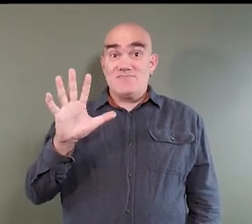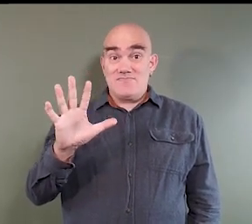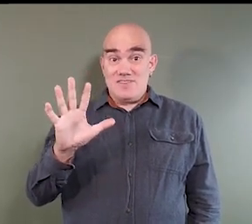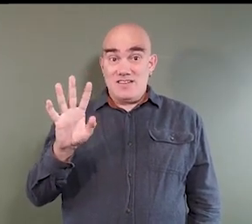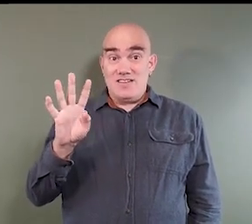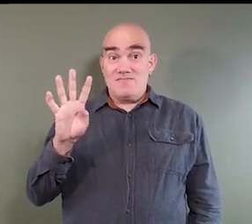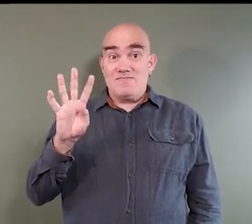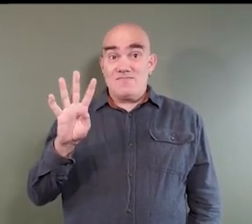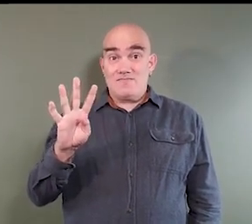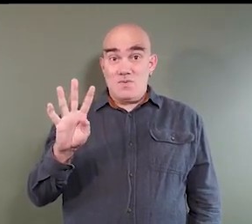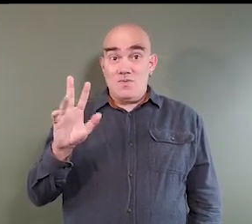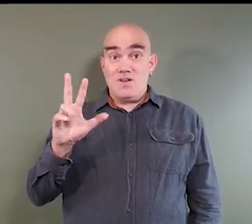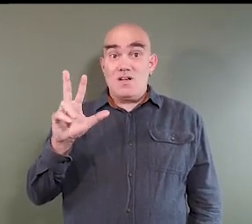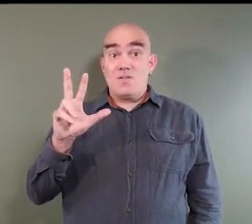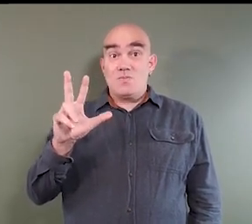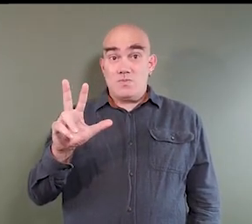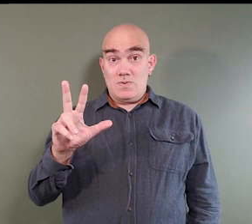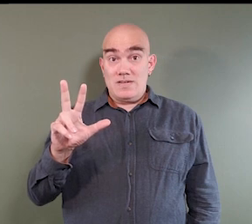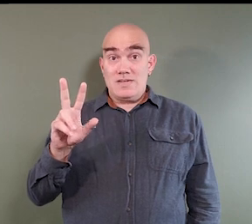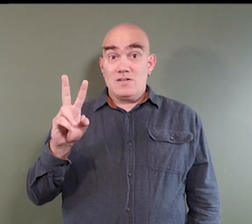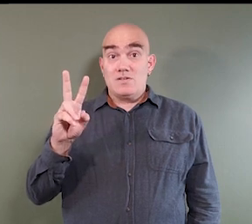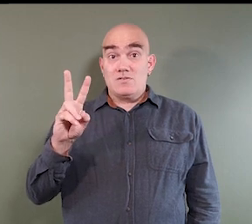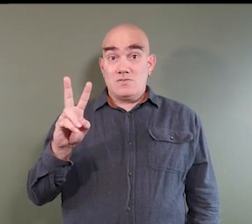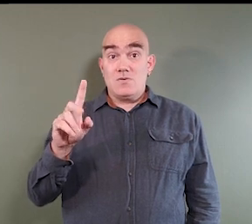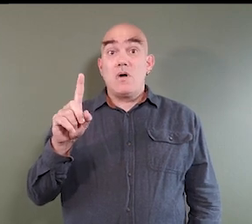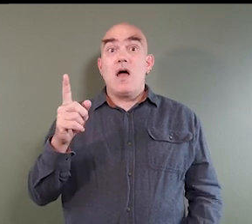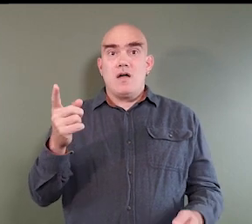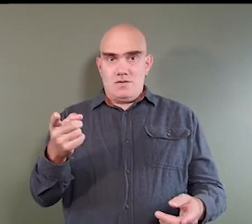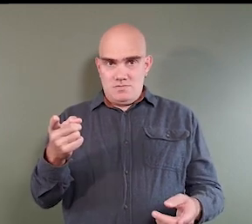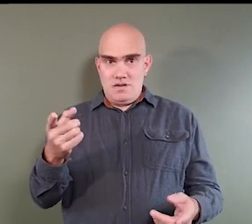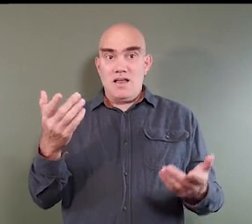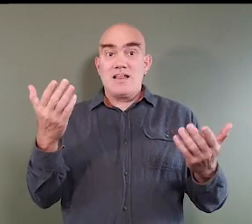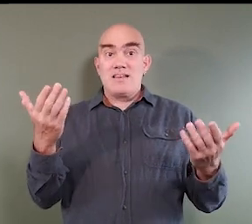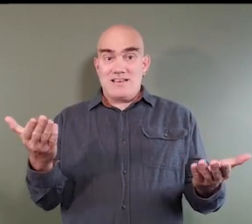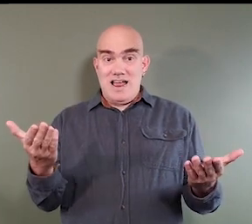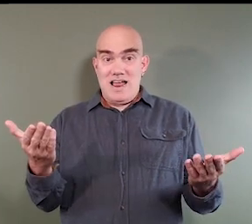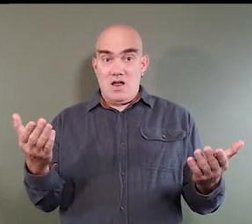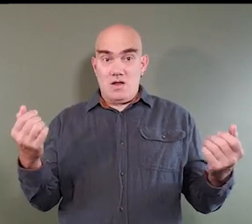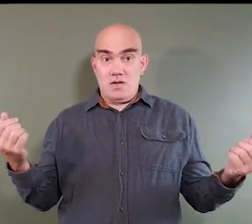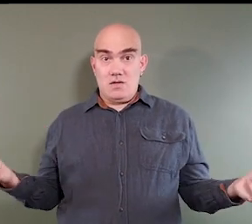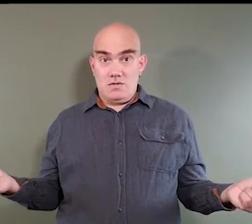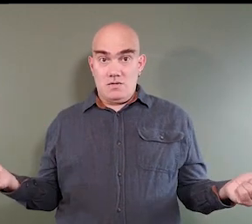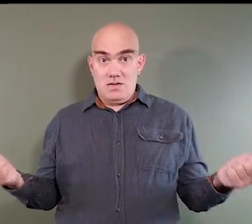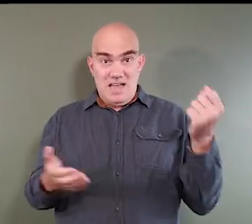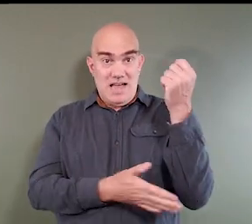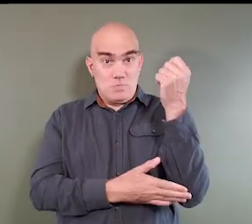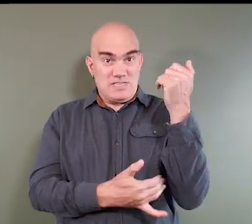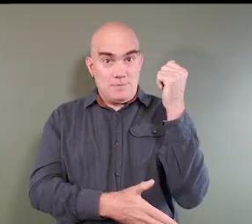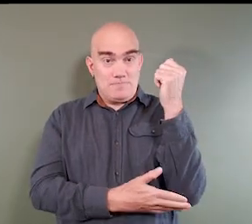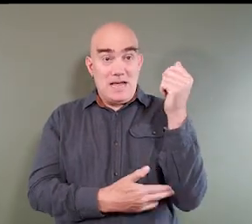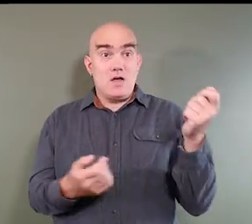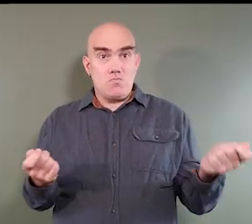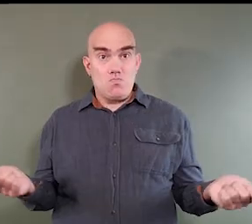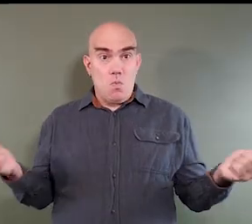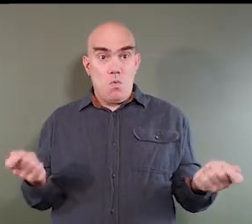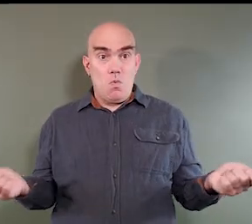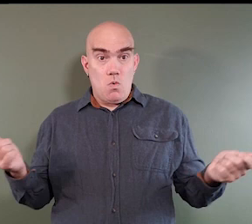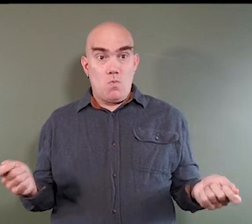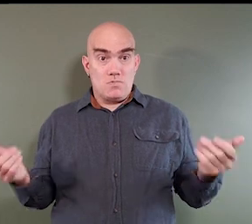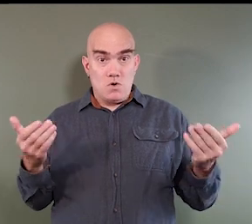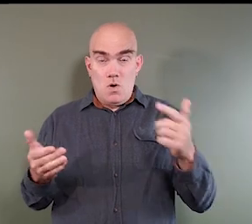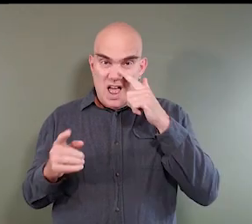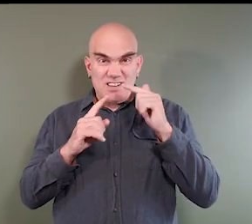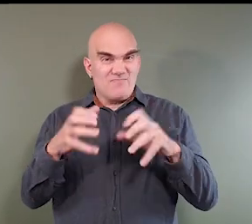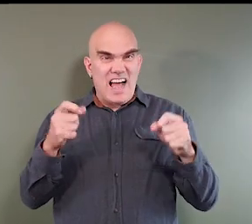4, 3, 2, and 1. Hands to your sides, elbows are still bent, and let's go with the jump ropes as fast